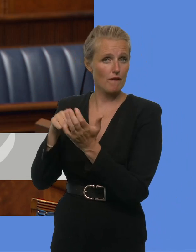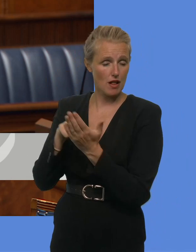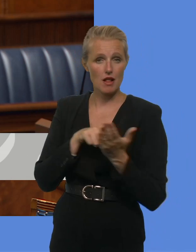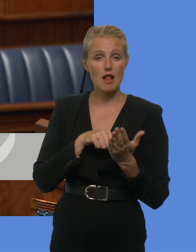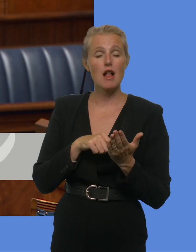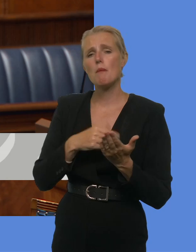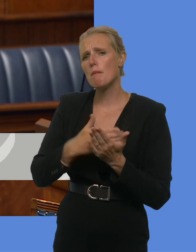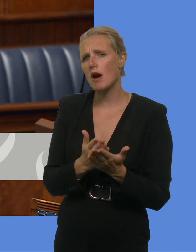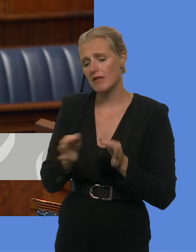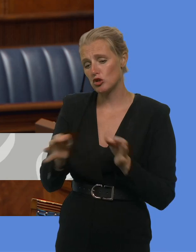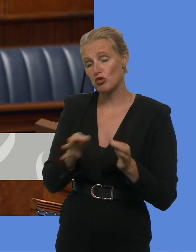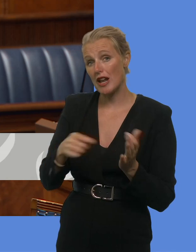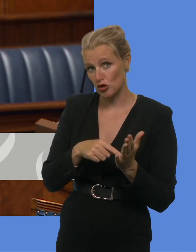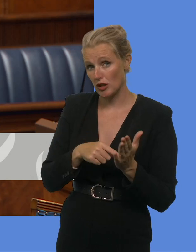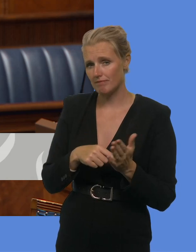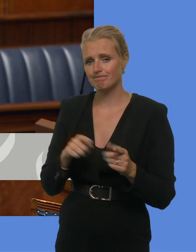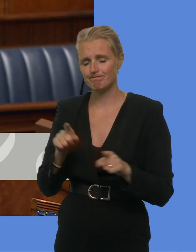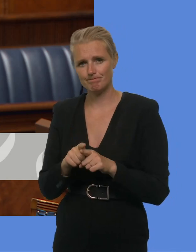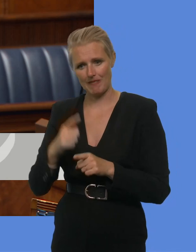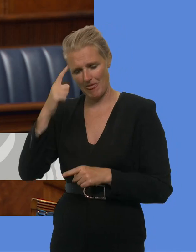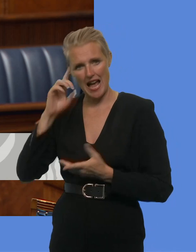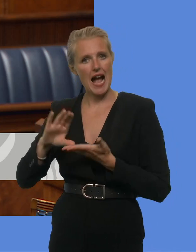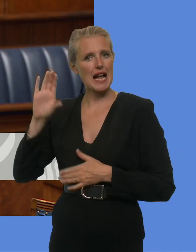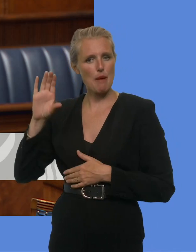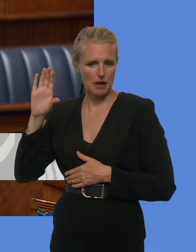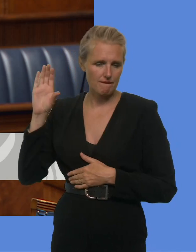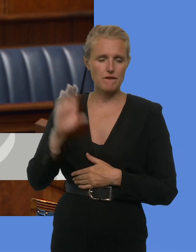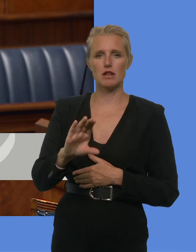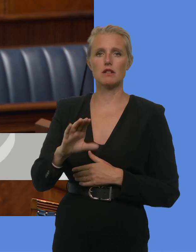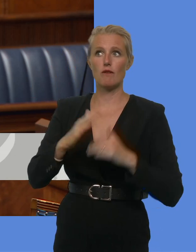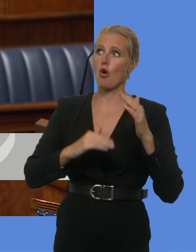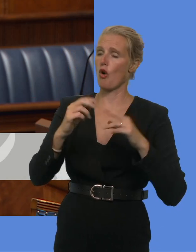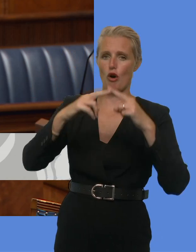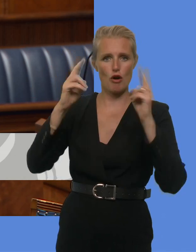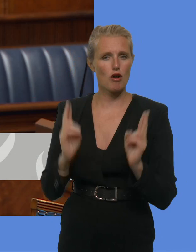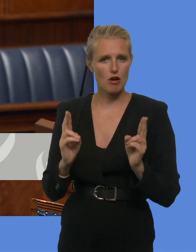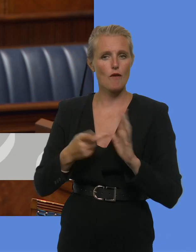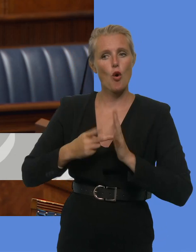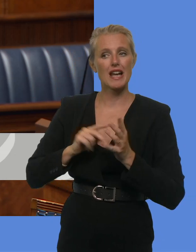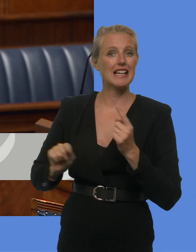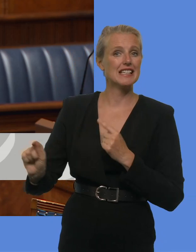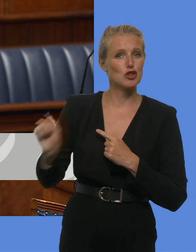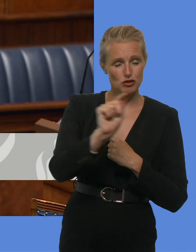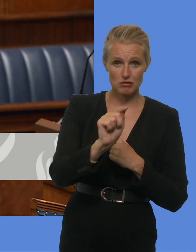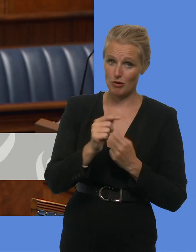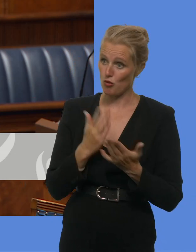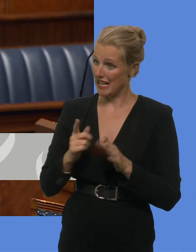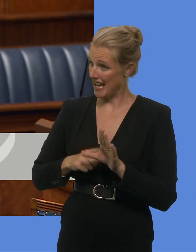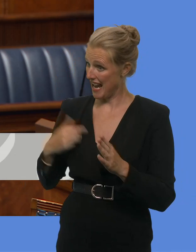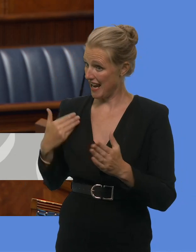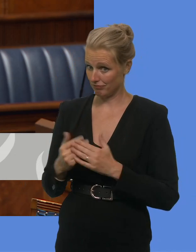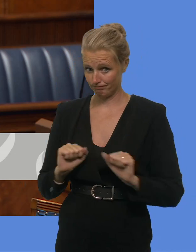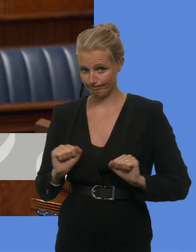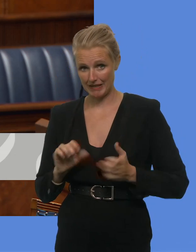of that is a commitment to look at a capital fund to support victims and survivors organisations. It has been some considerable years since there's been a capital